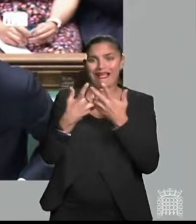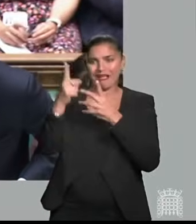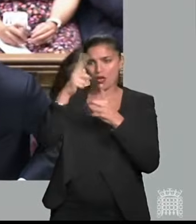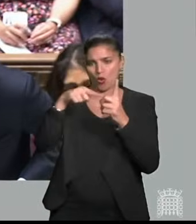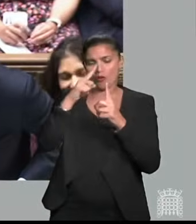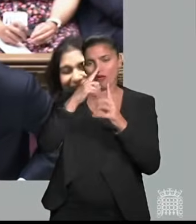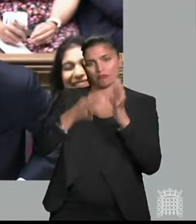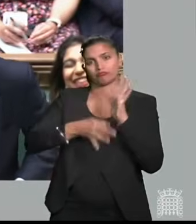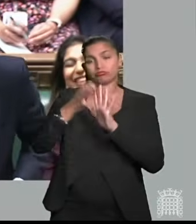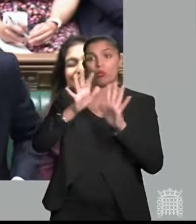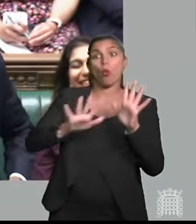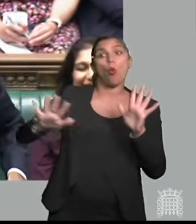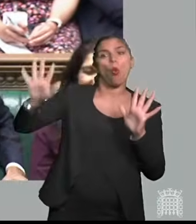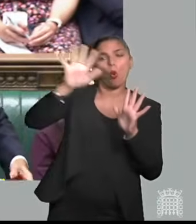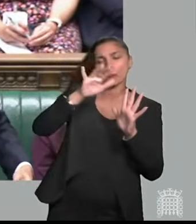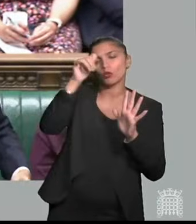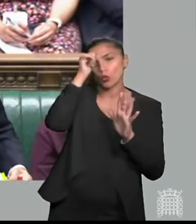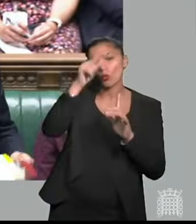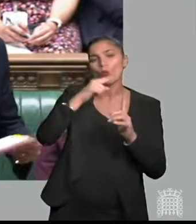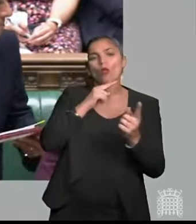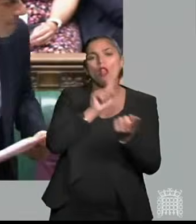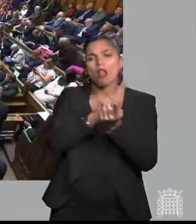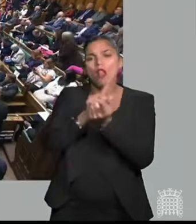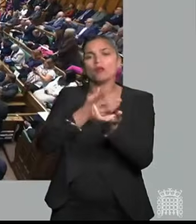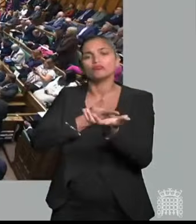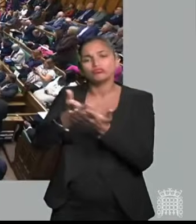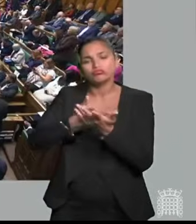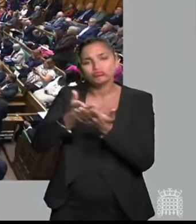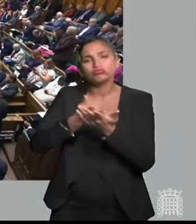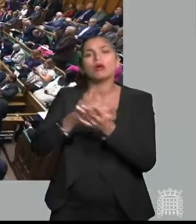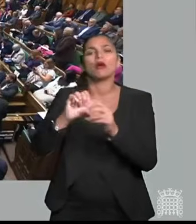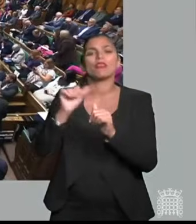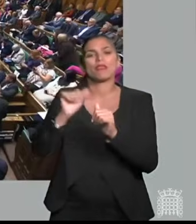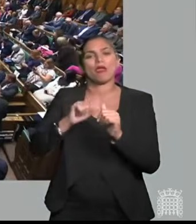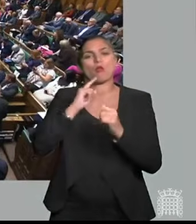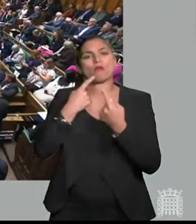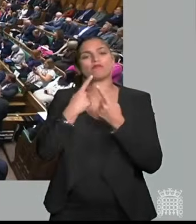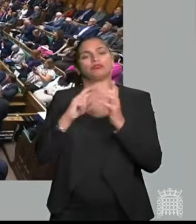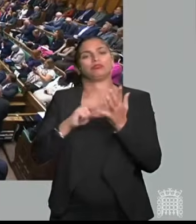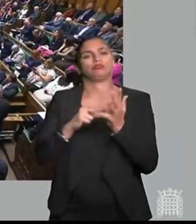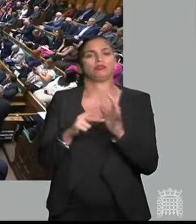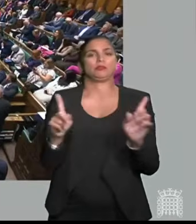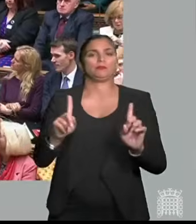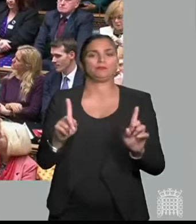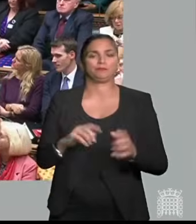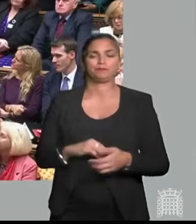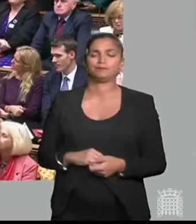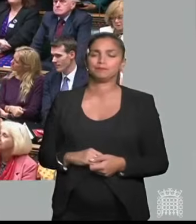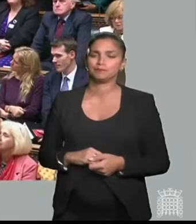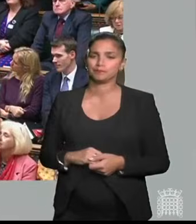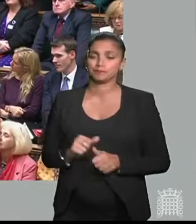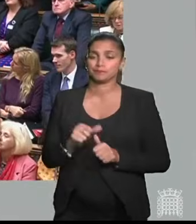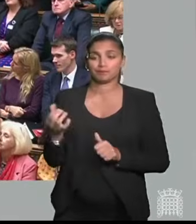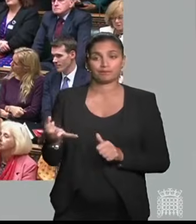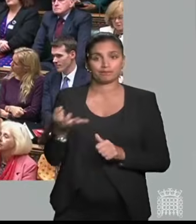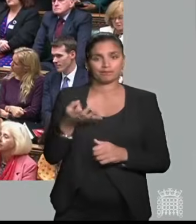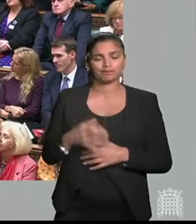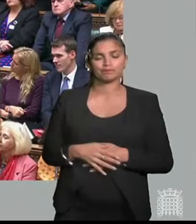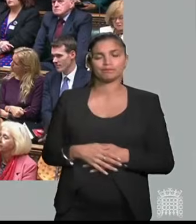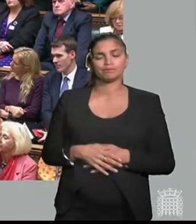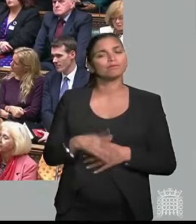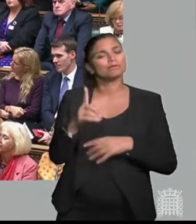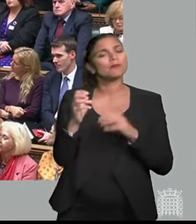friend will discuss this further when he meets the Rail Minister. Thank you, Mr. Speaker. In Bristol South, around a third of children